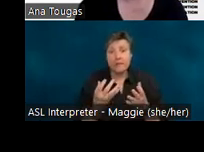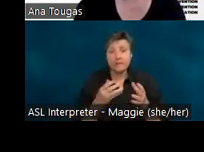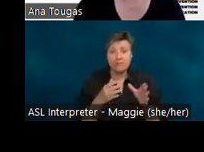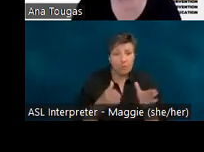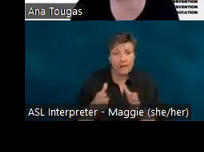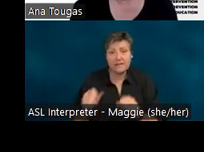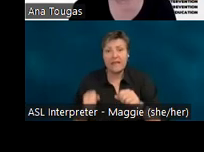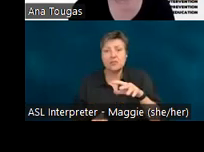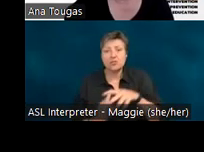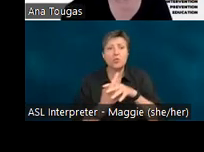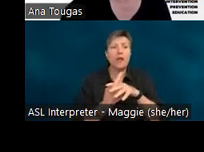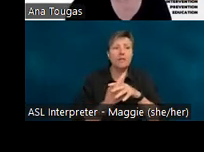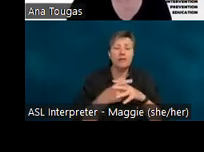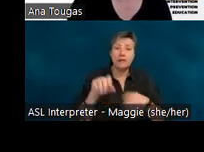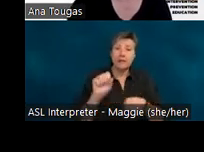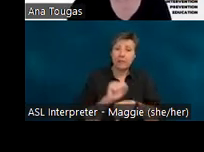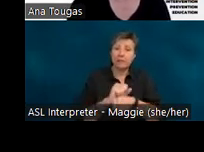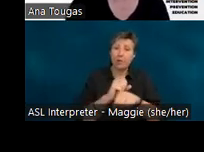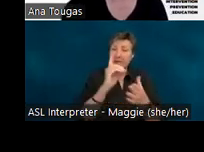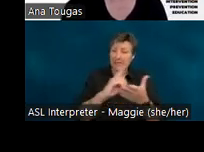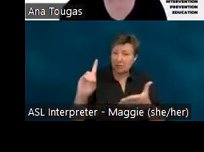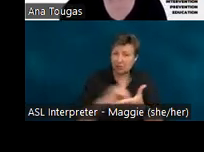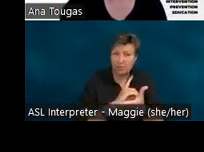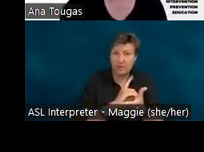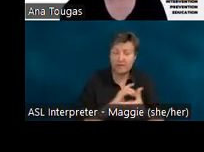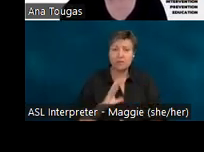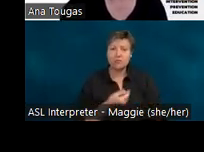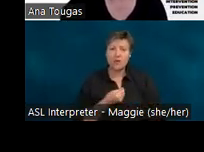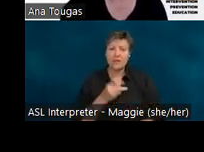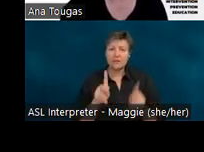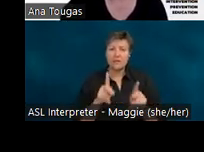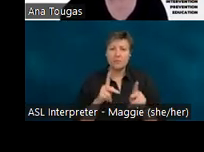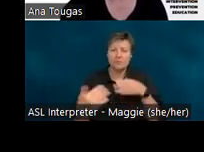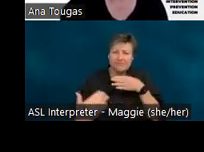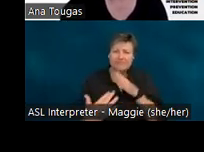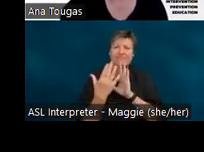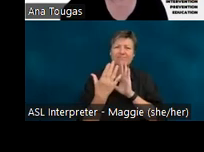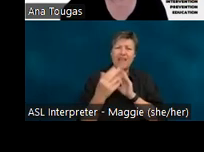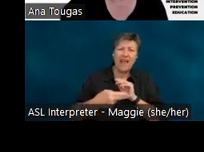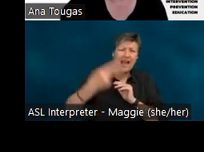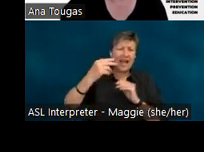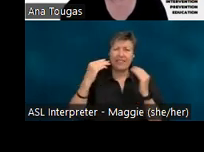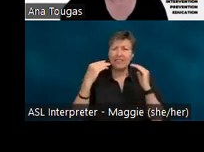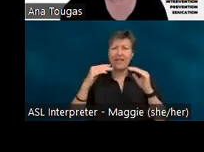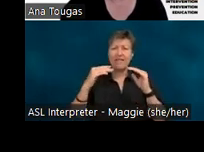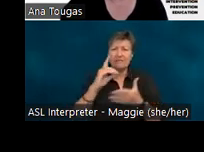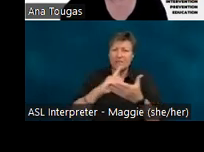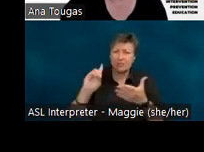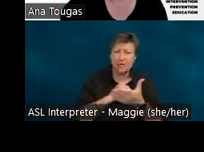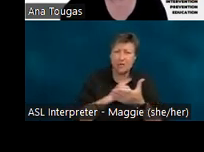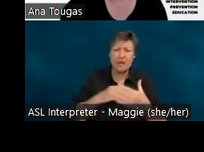being employment discrimination. So trans folks face disproportionately high levels of discrimination and harassment in the